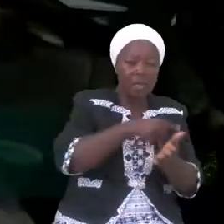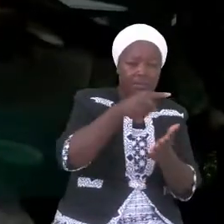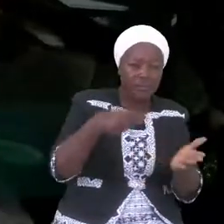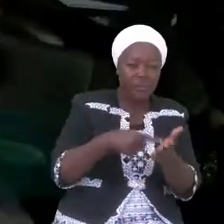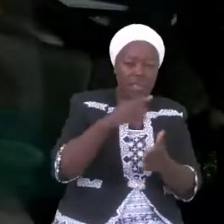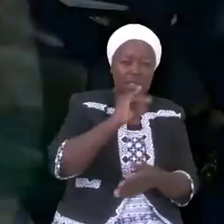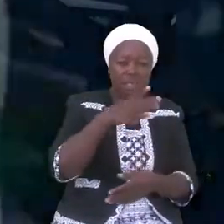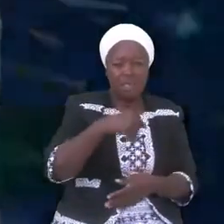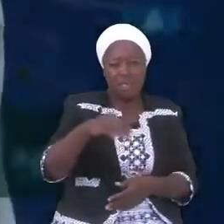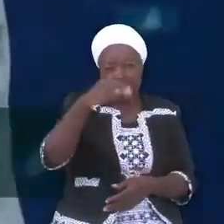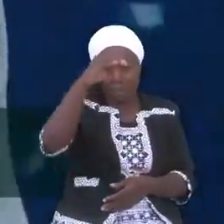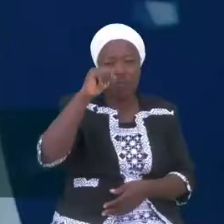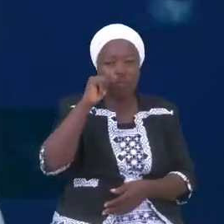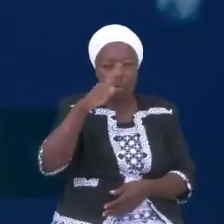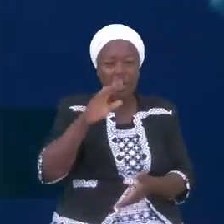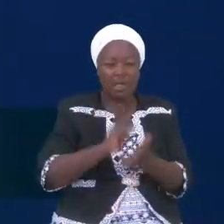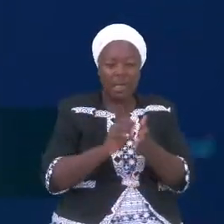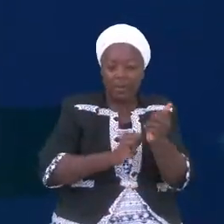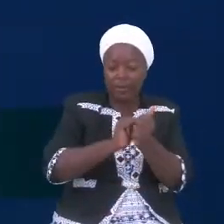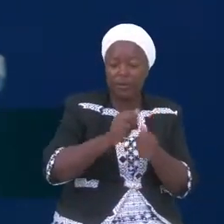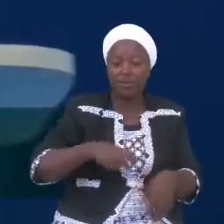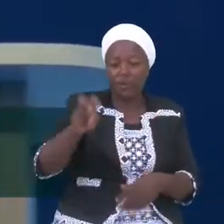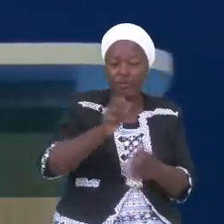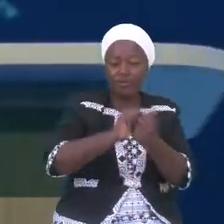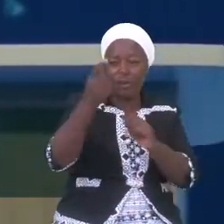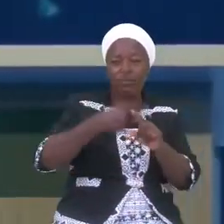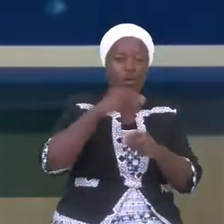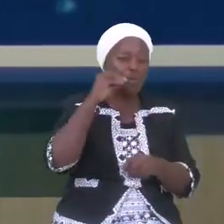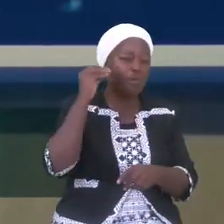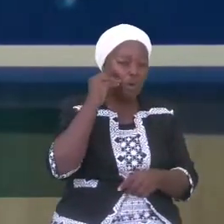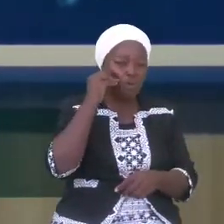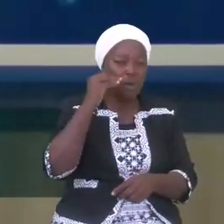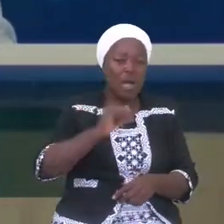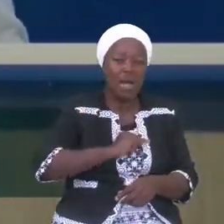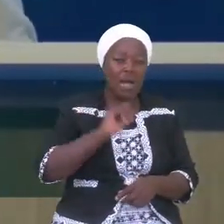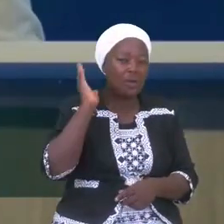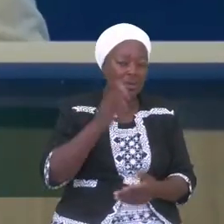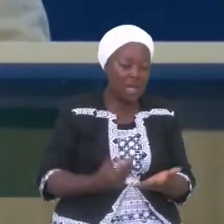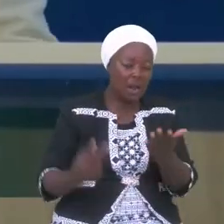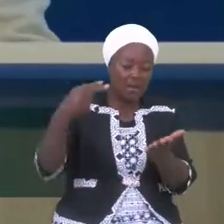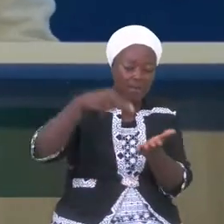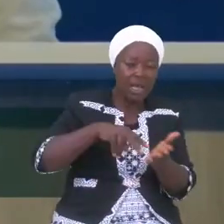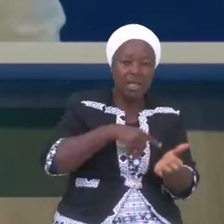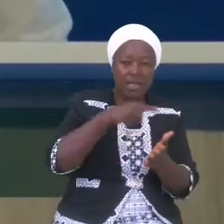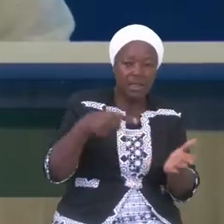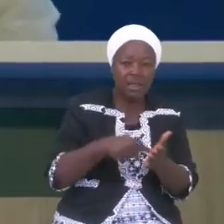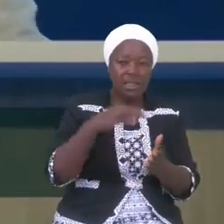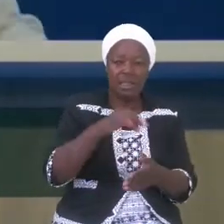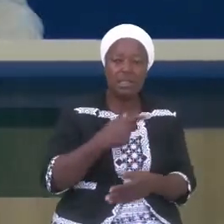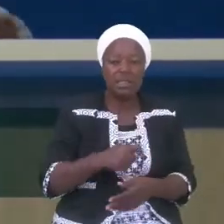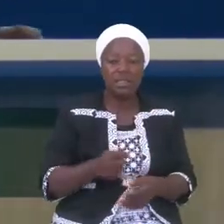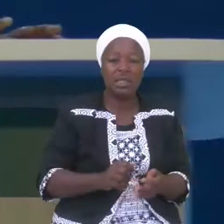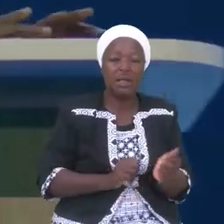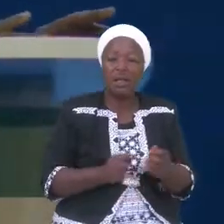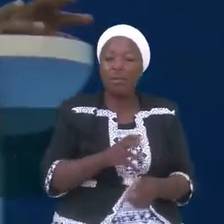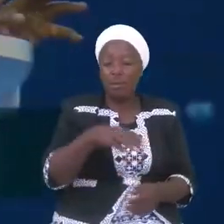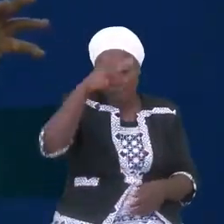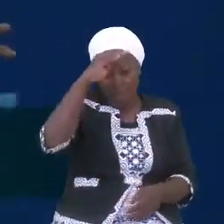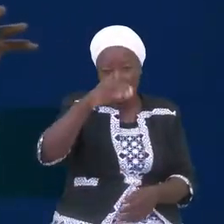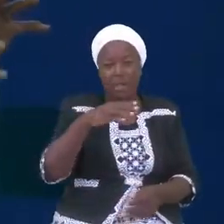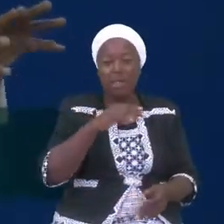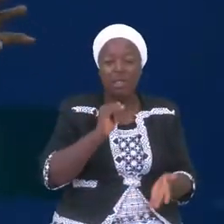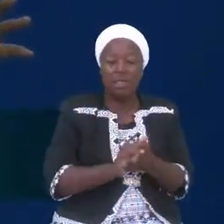the prodigal woman. I will arise. This is the prodigal cult member. I will